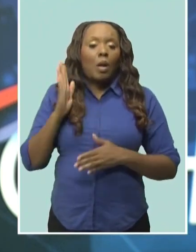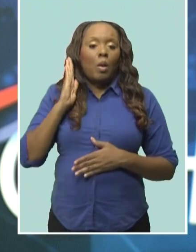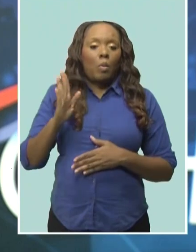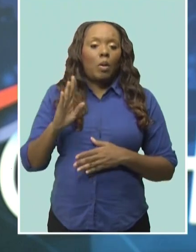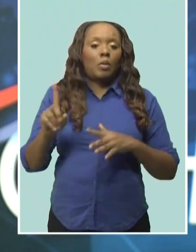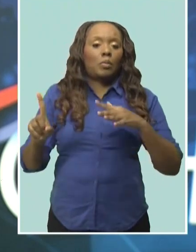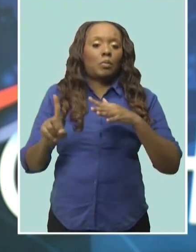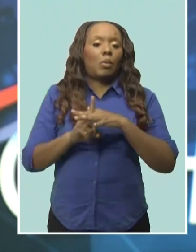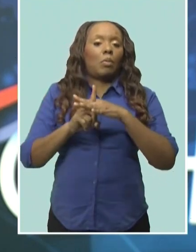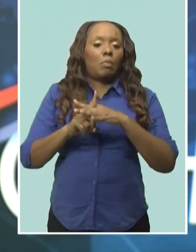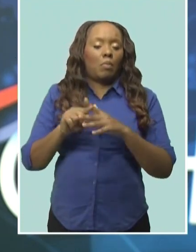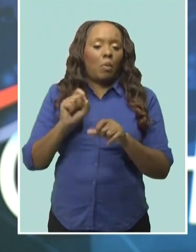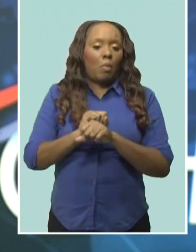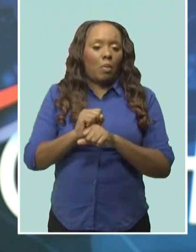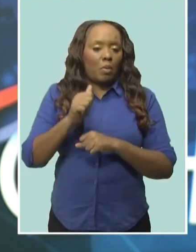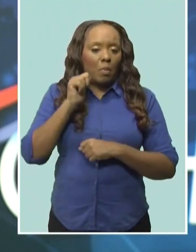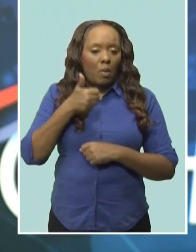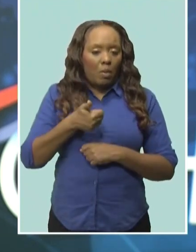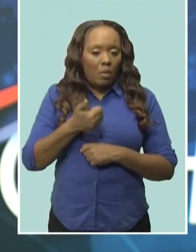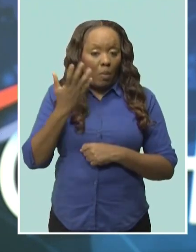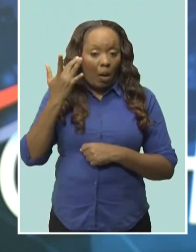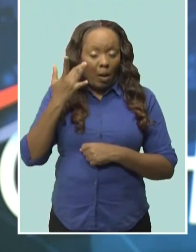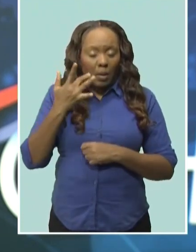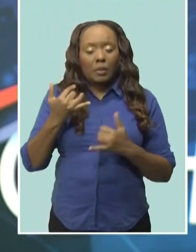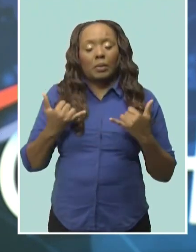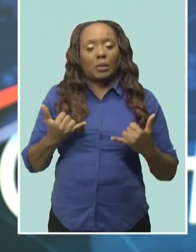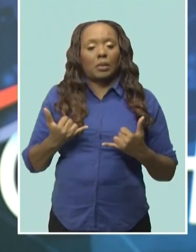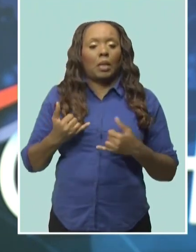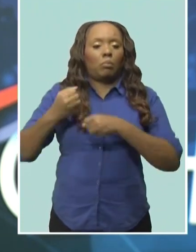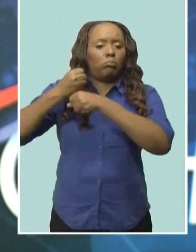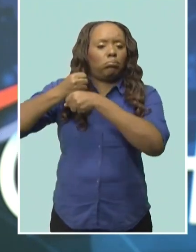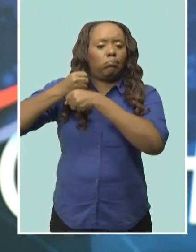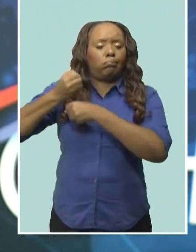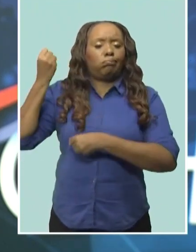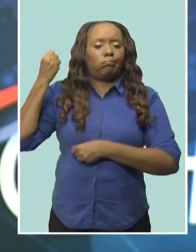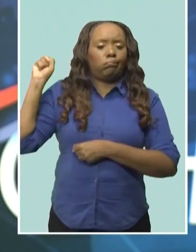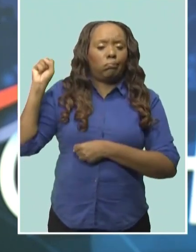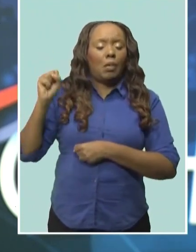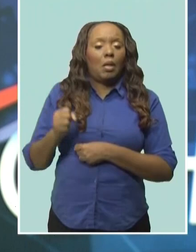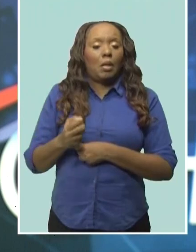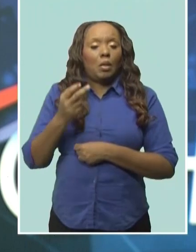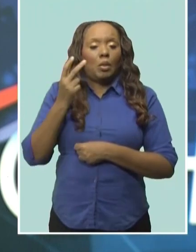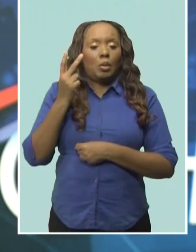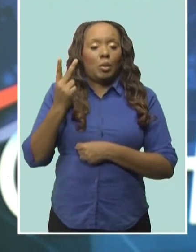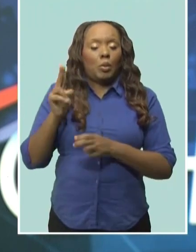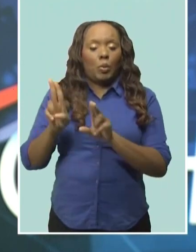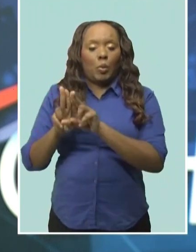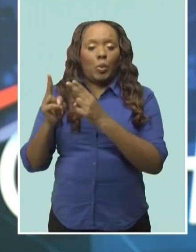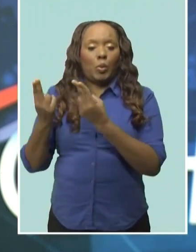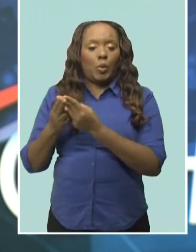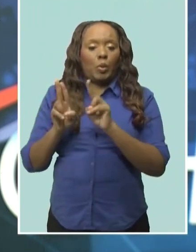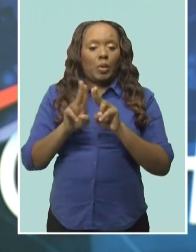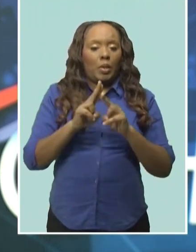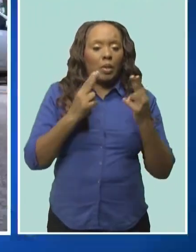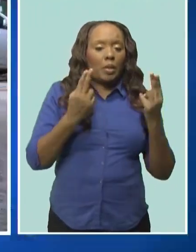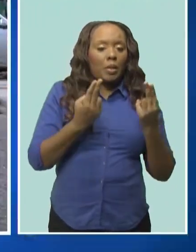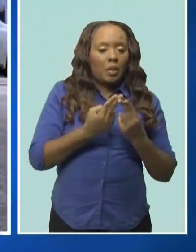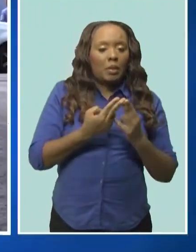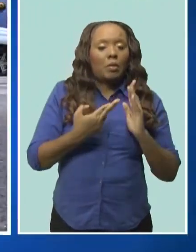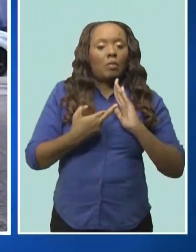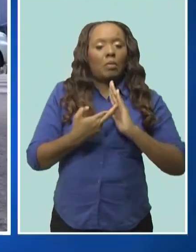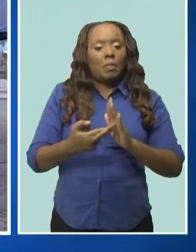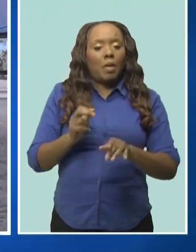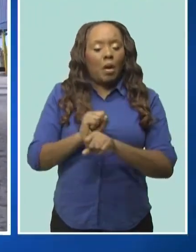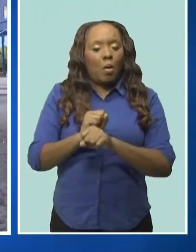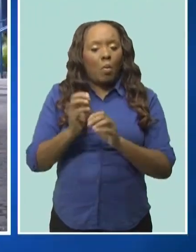job tomorrow after they took protest action today. Two unions representing the workers remain at odds over the settlement